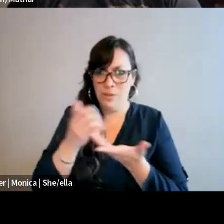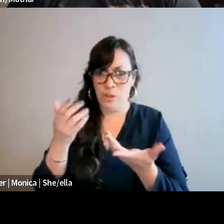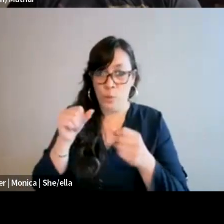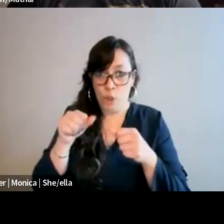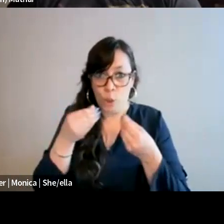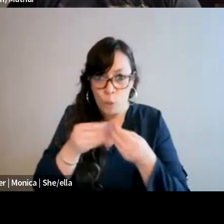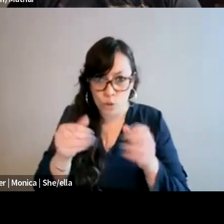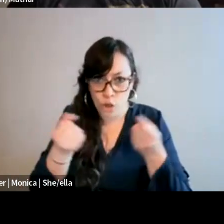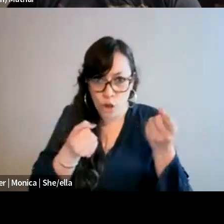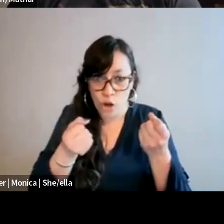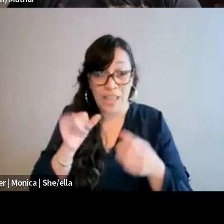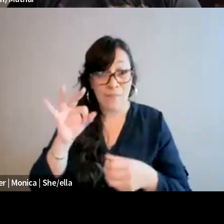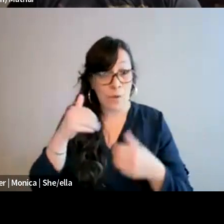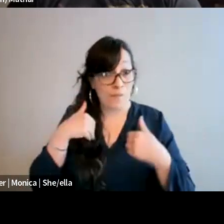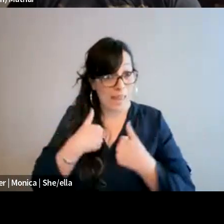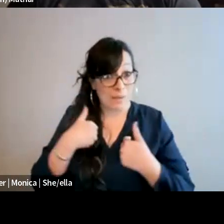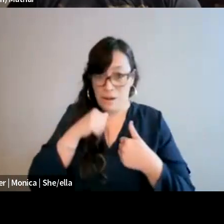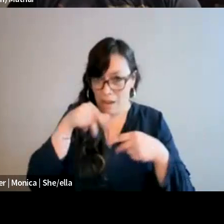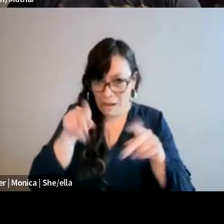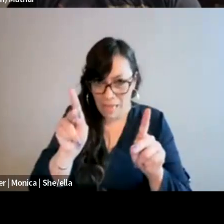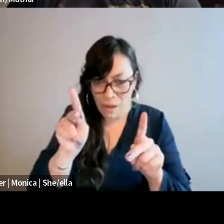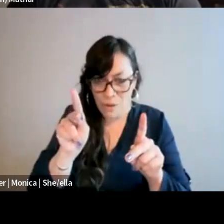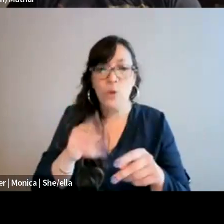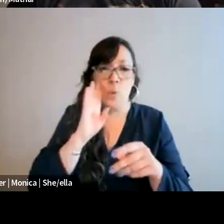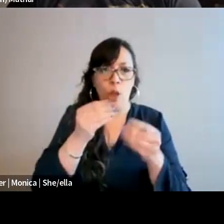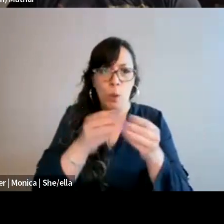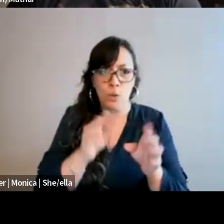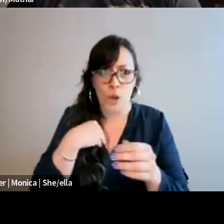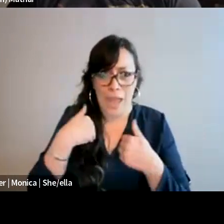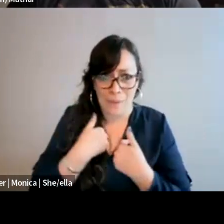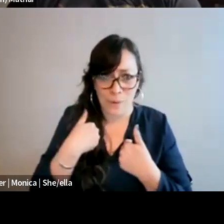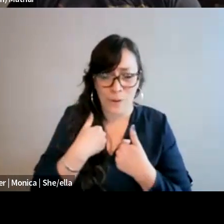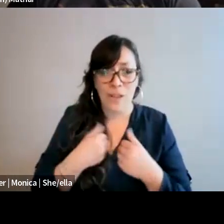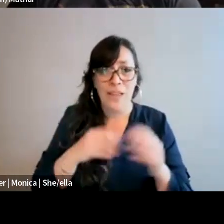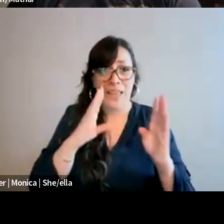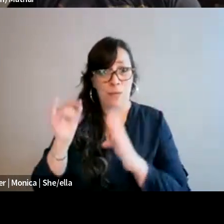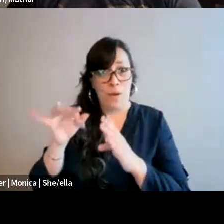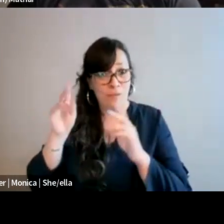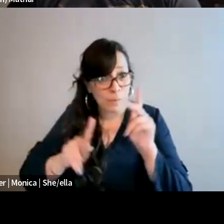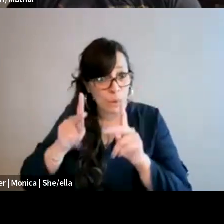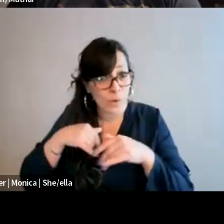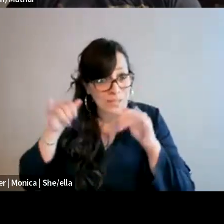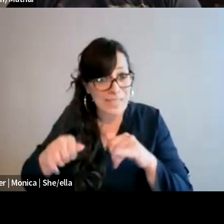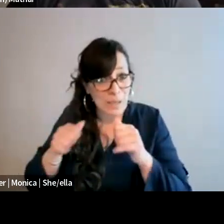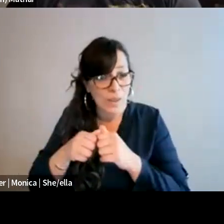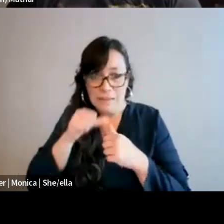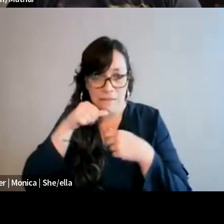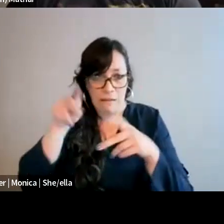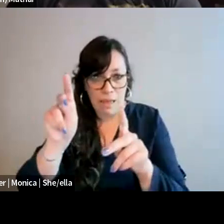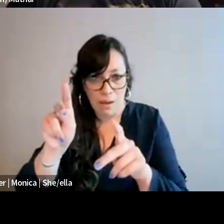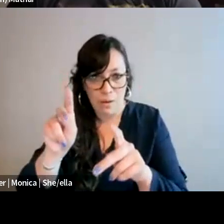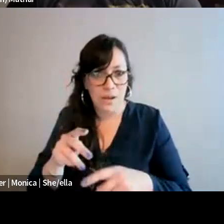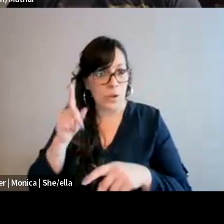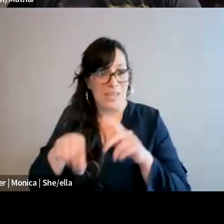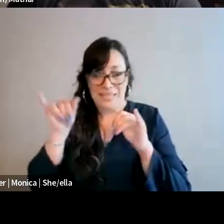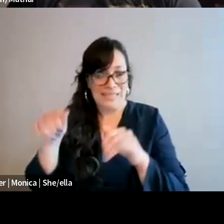vehicle. If you have an animal, it may not enter, right? You're going to lose your animals, right? If you have people who you want to stay with, it's unlikely that you'll be able to